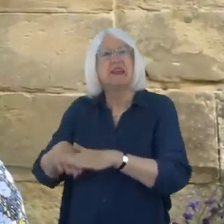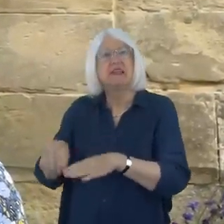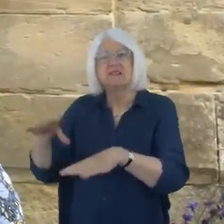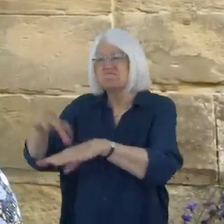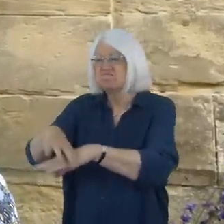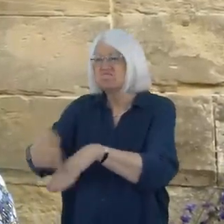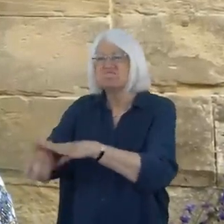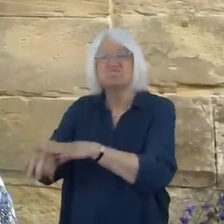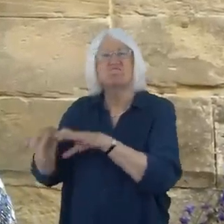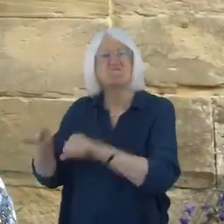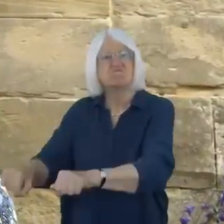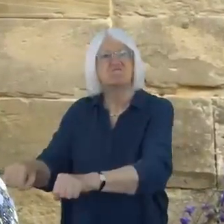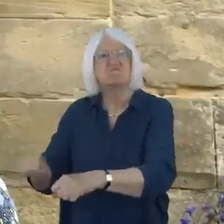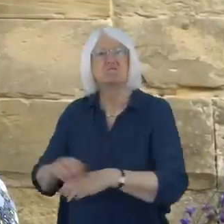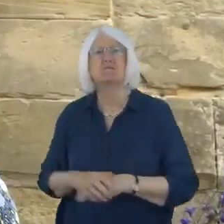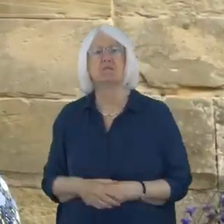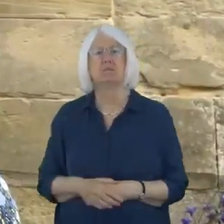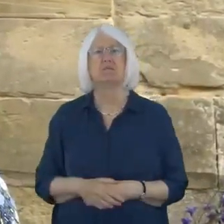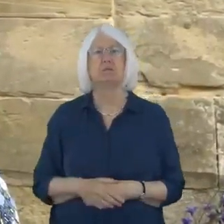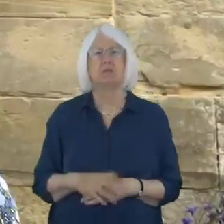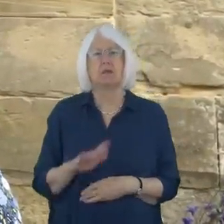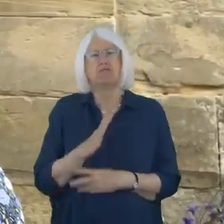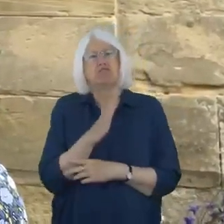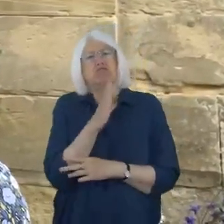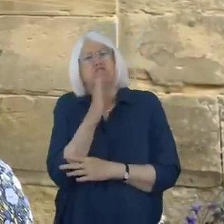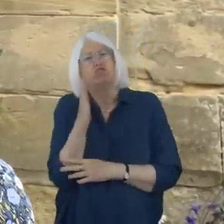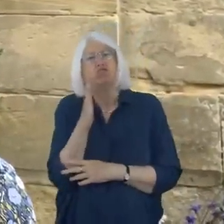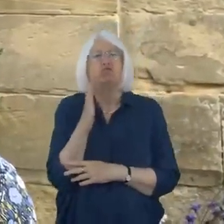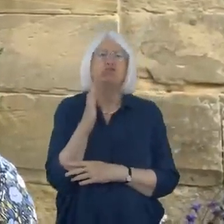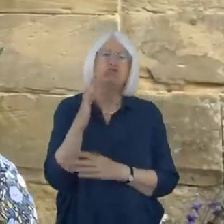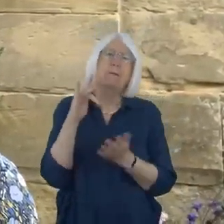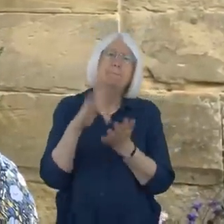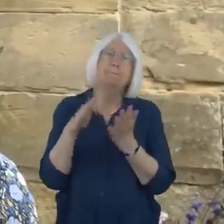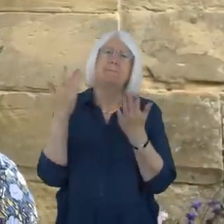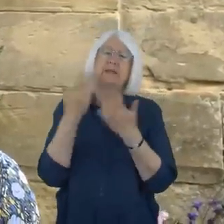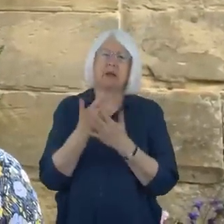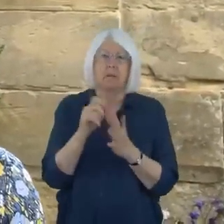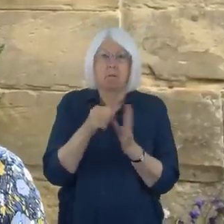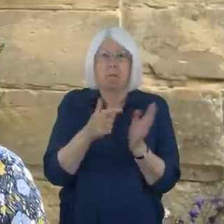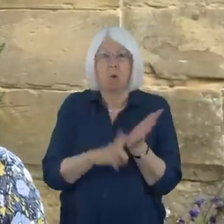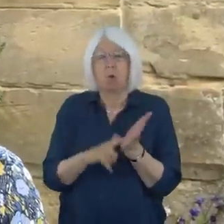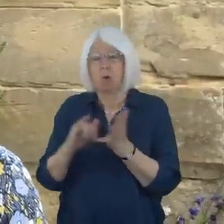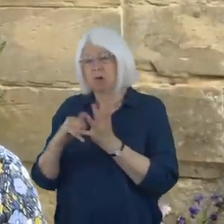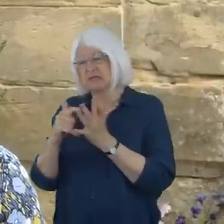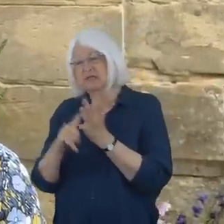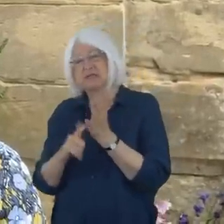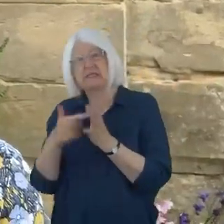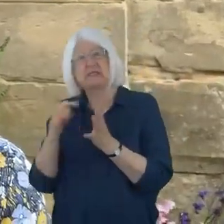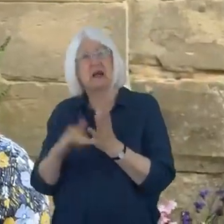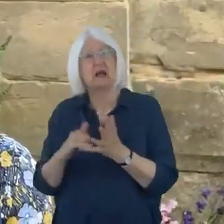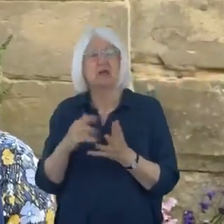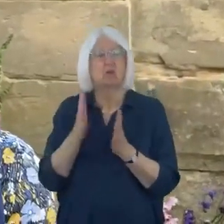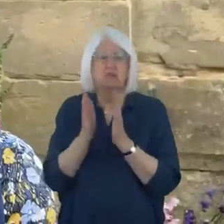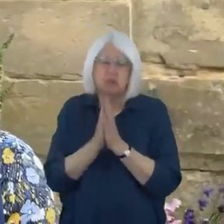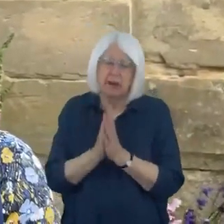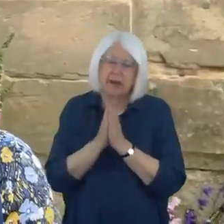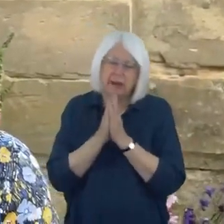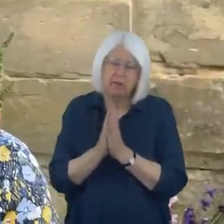About midnight, Paul and Silas were praying and singing hymns to God, and the prisoners were listening to